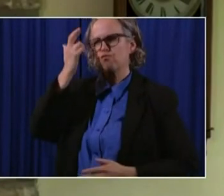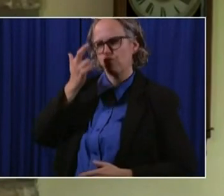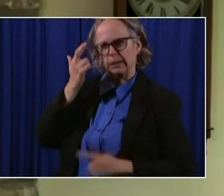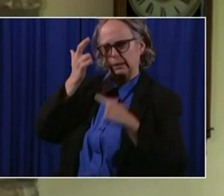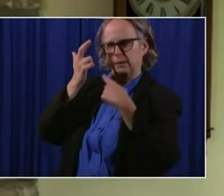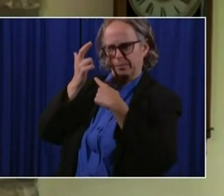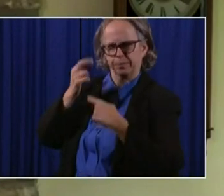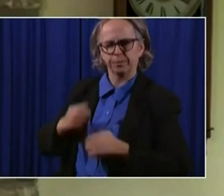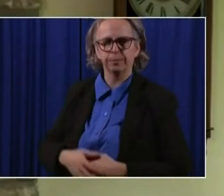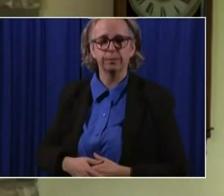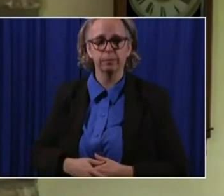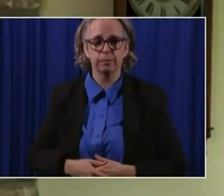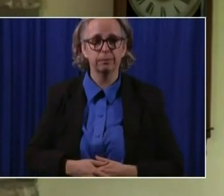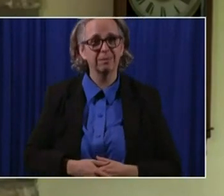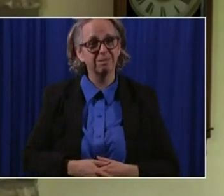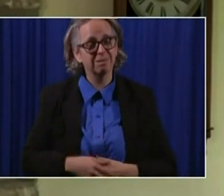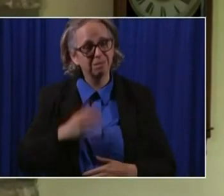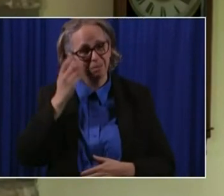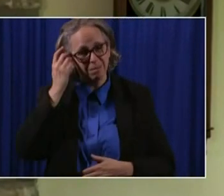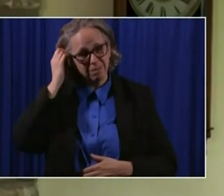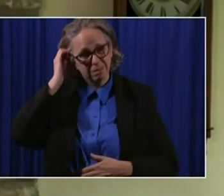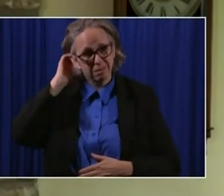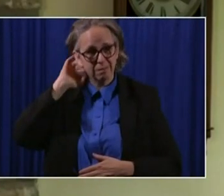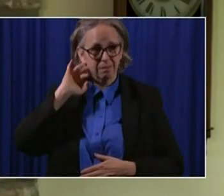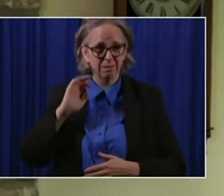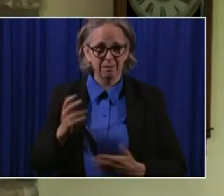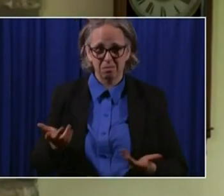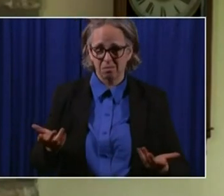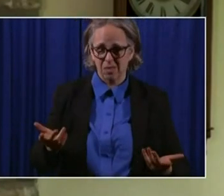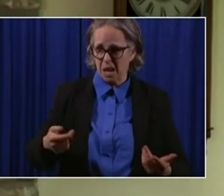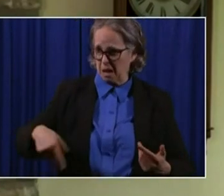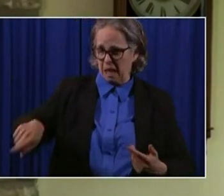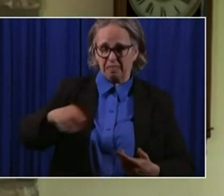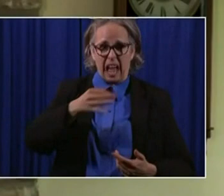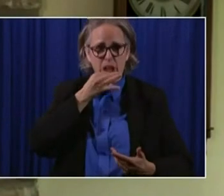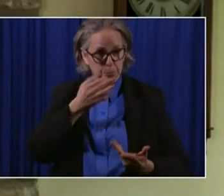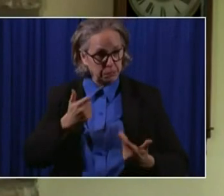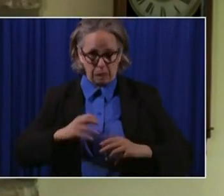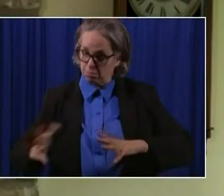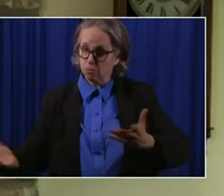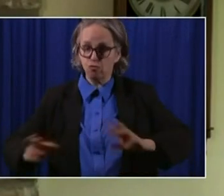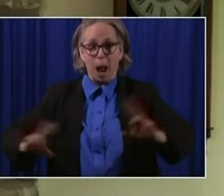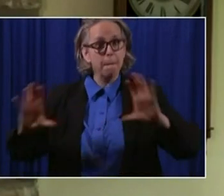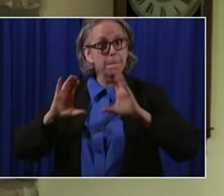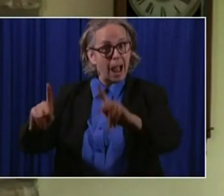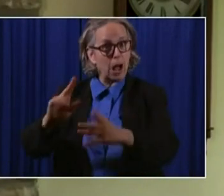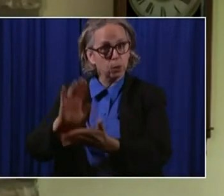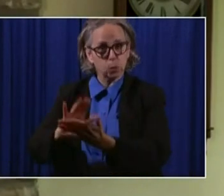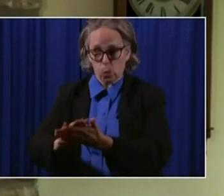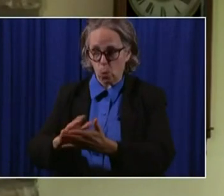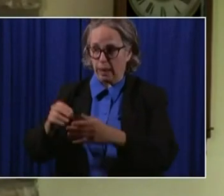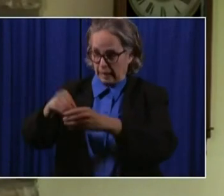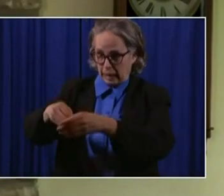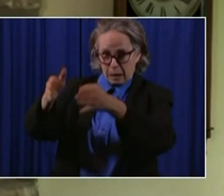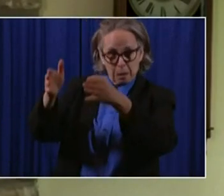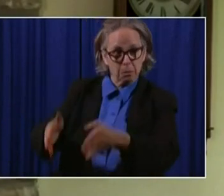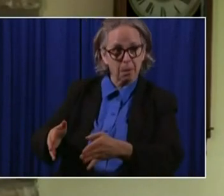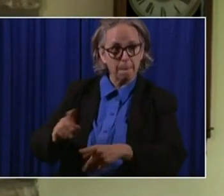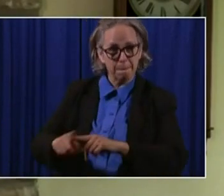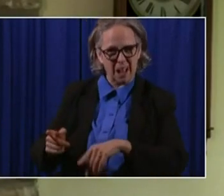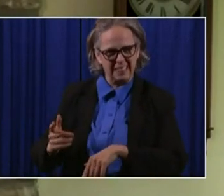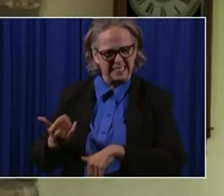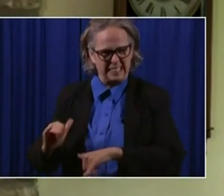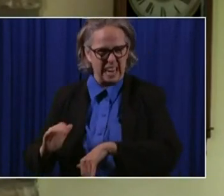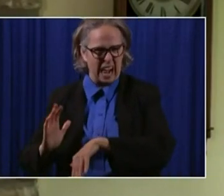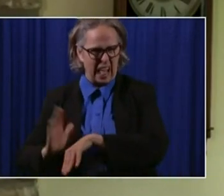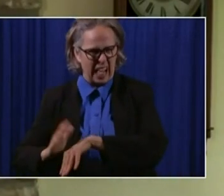to school in person does increase the risk of spread, we know that sports do,